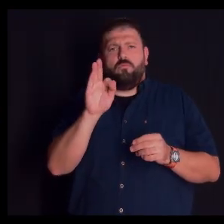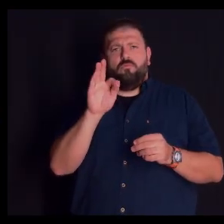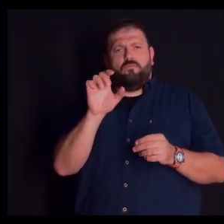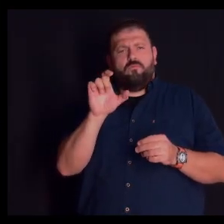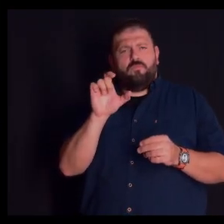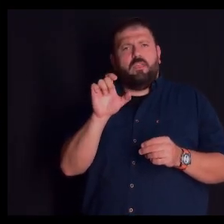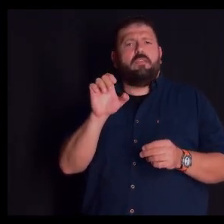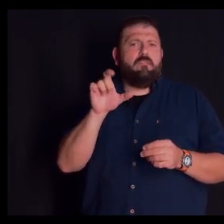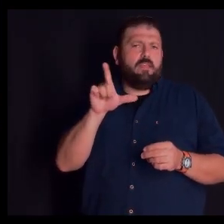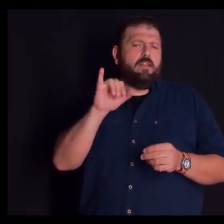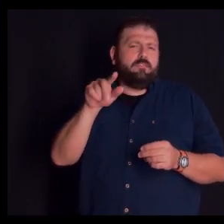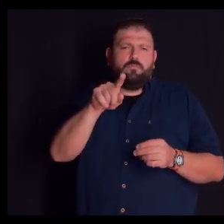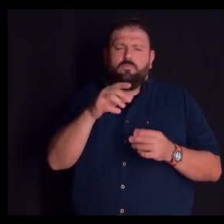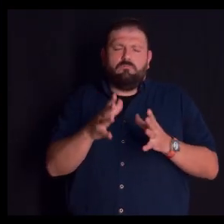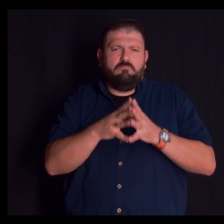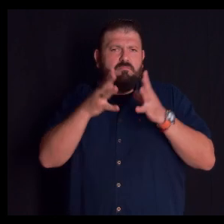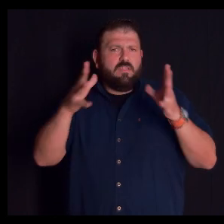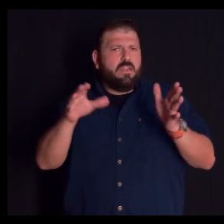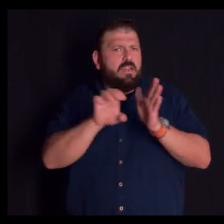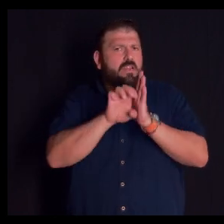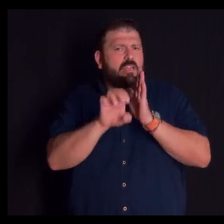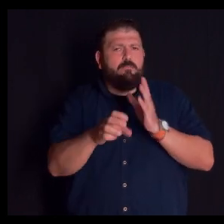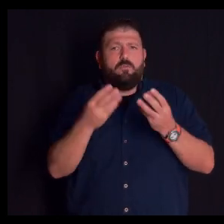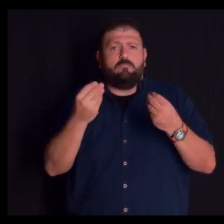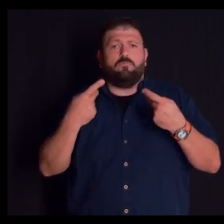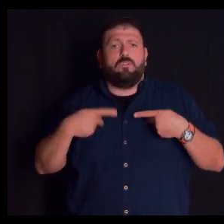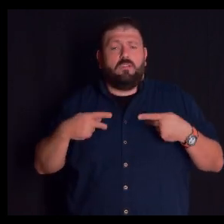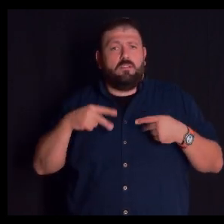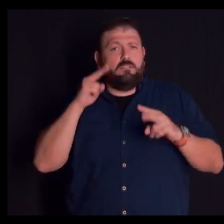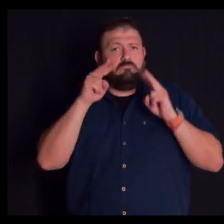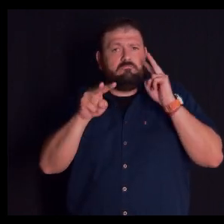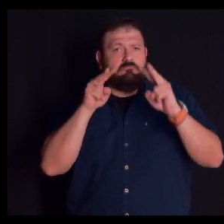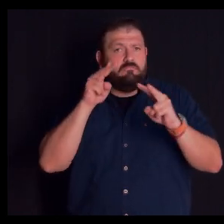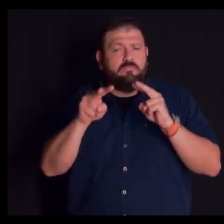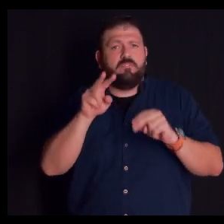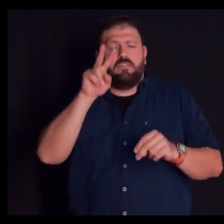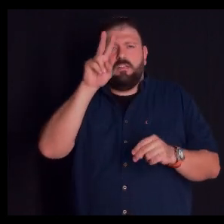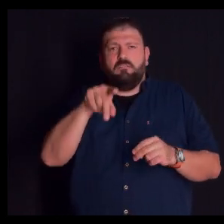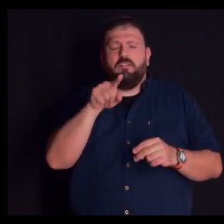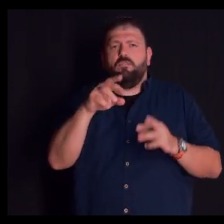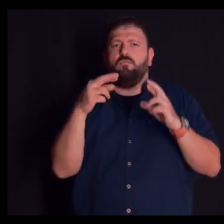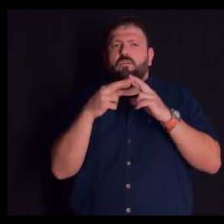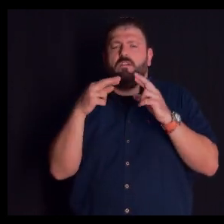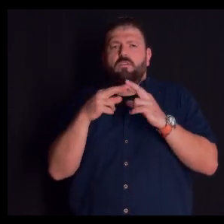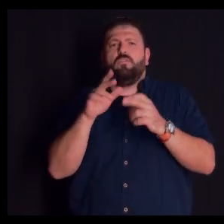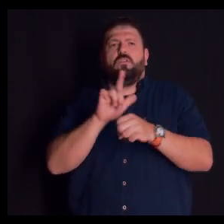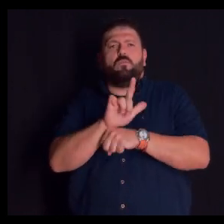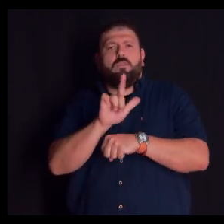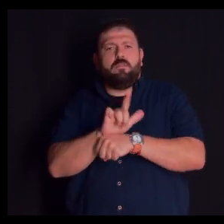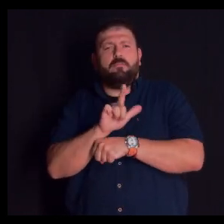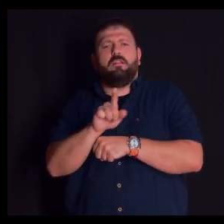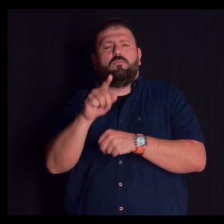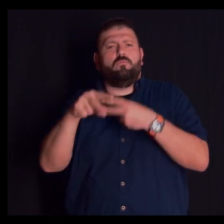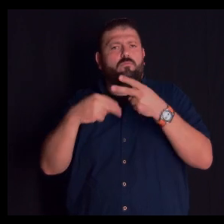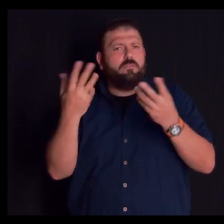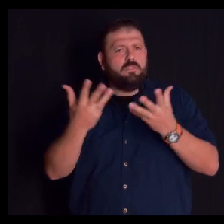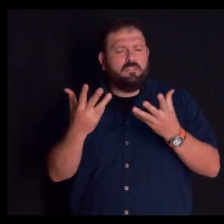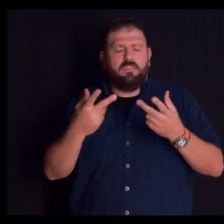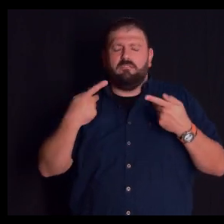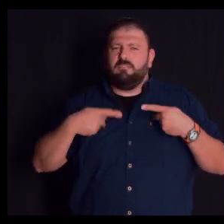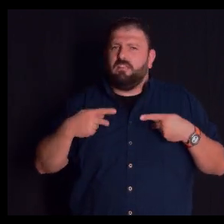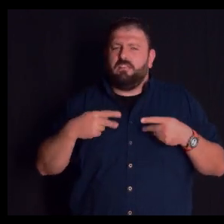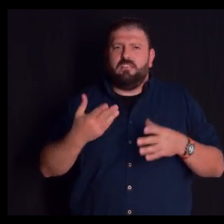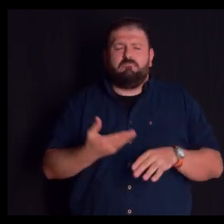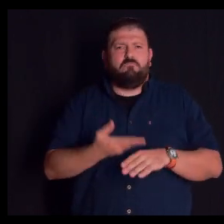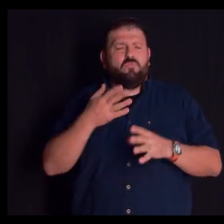Felix, you are an example for many people who are watching right now. I think your region in Guatemala,